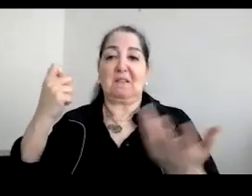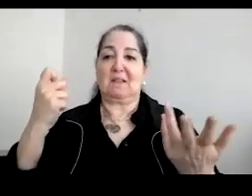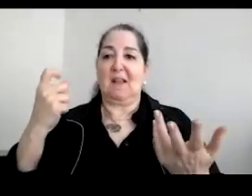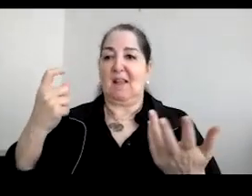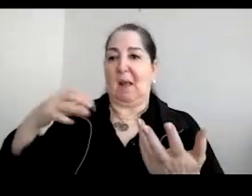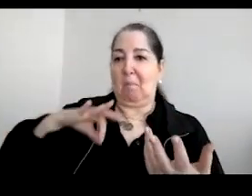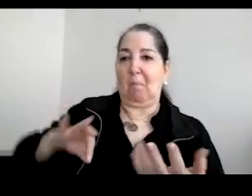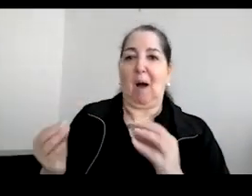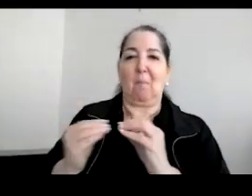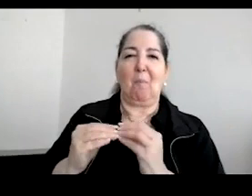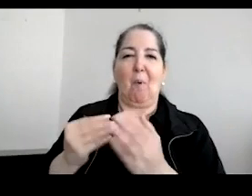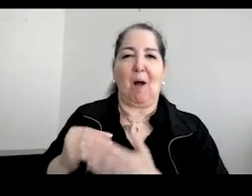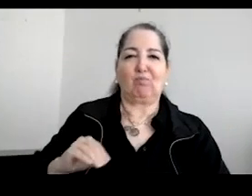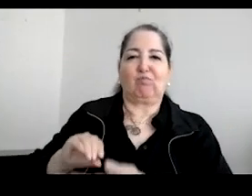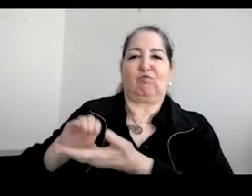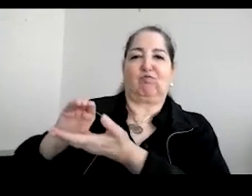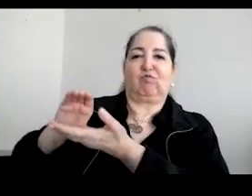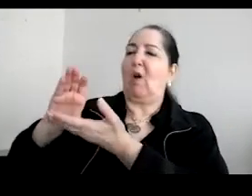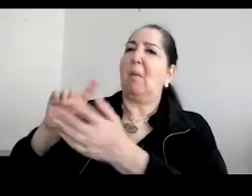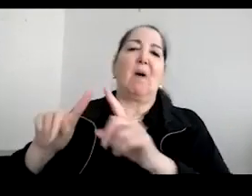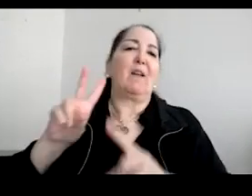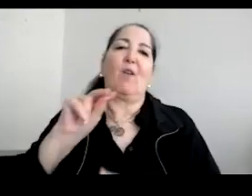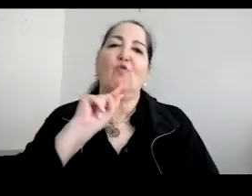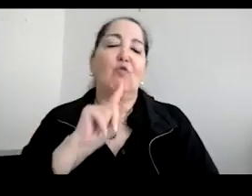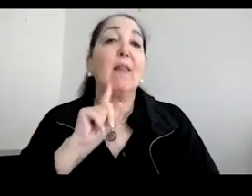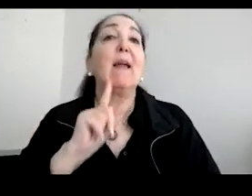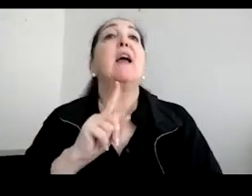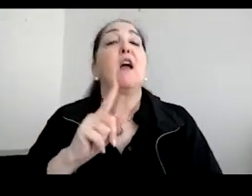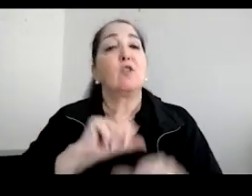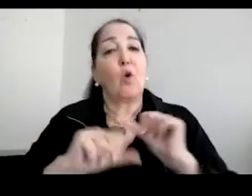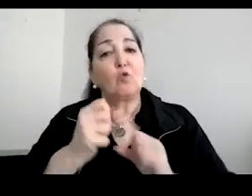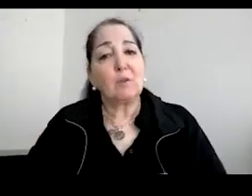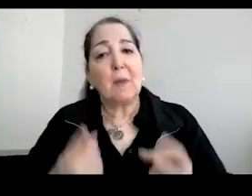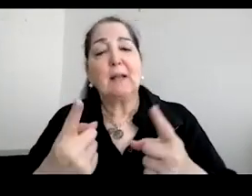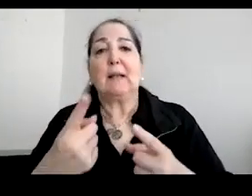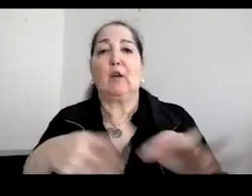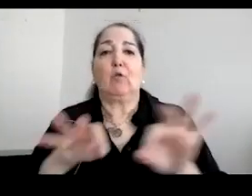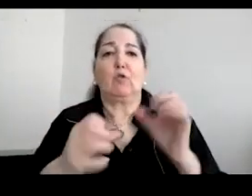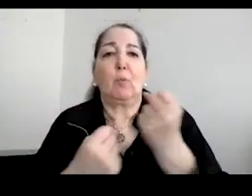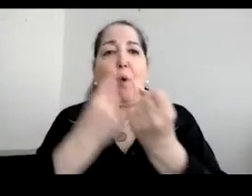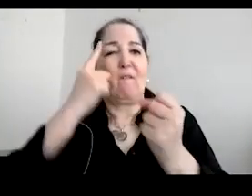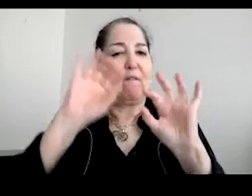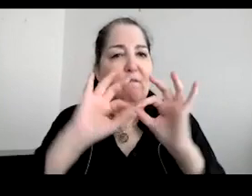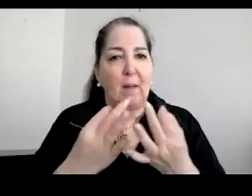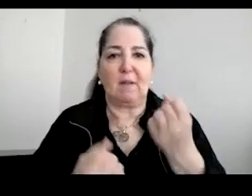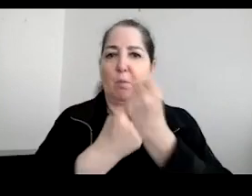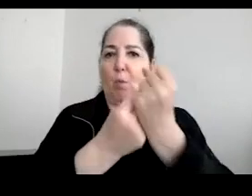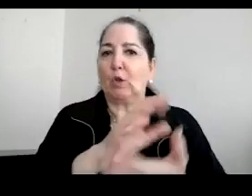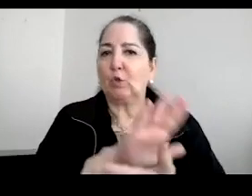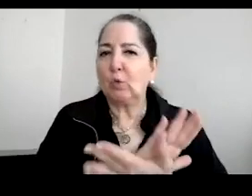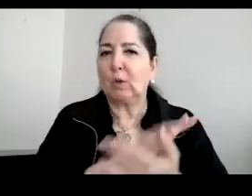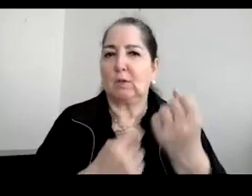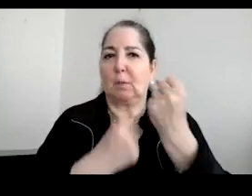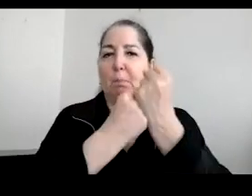But in fact, a lot of this social spending is on really critical supports for families, for schools, things that